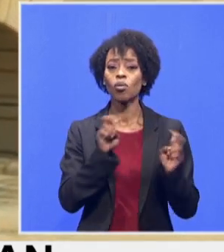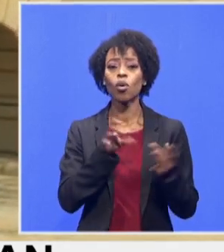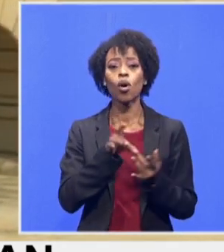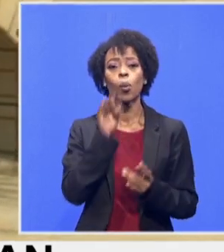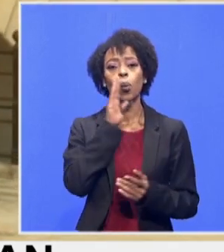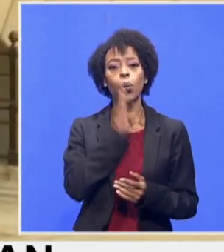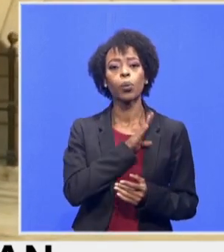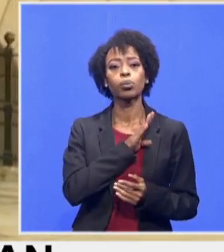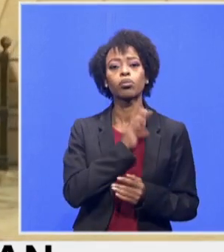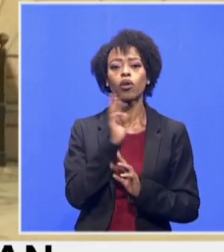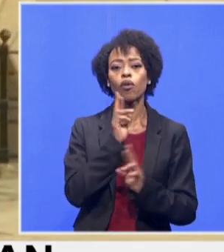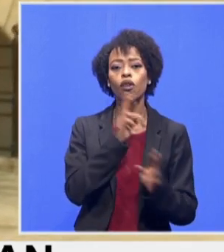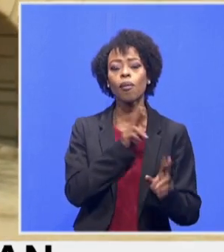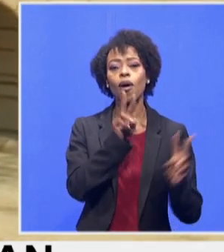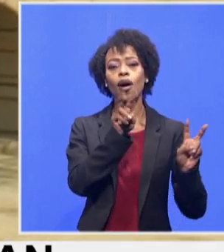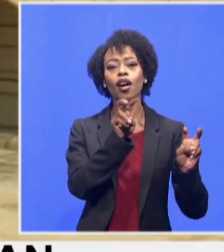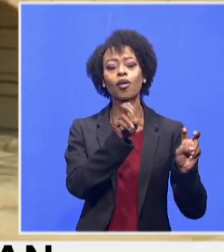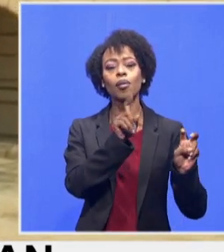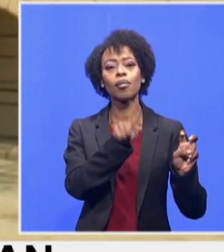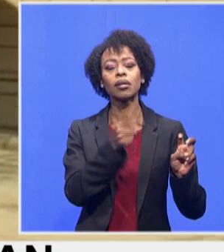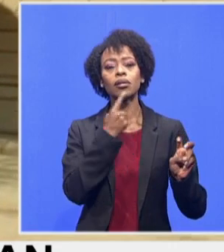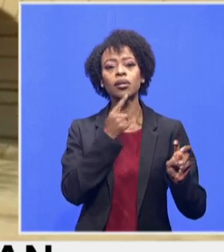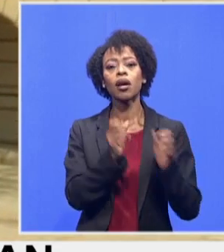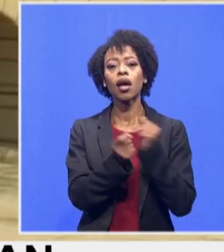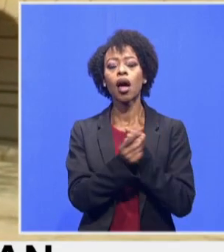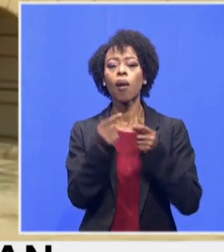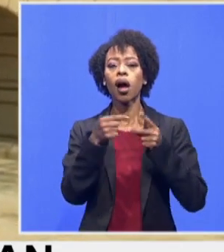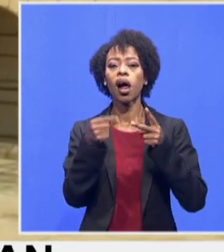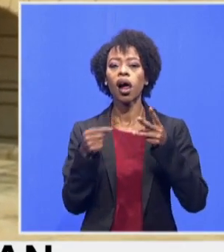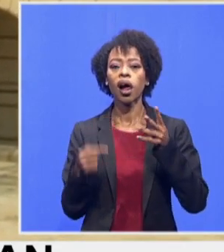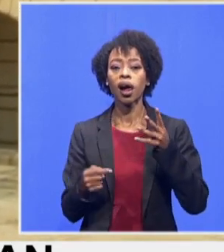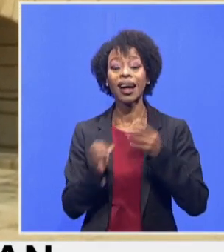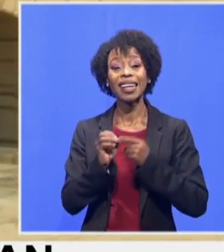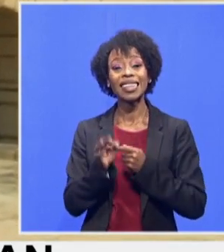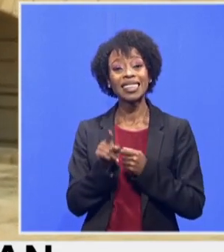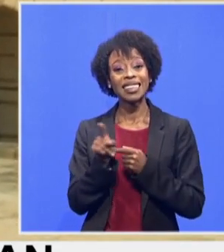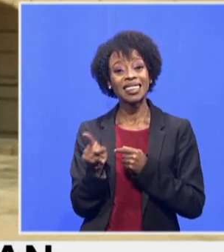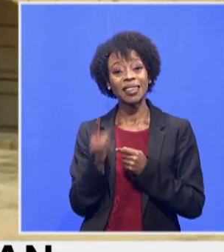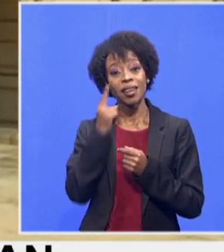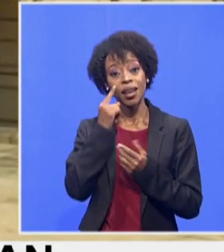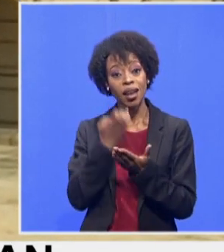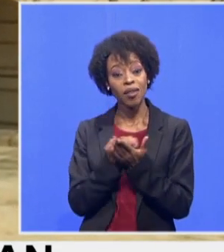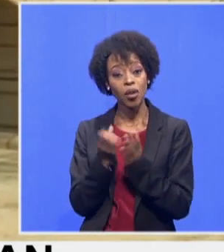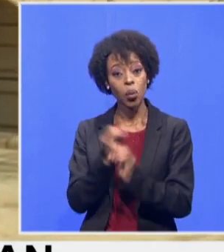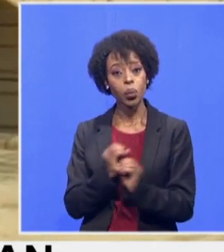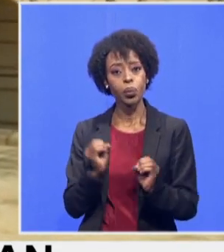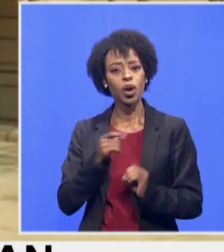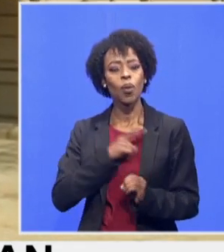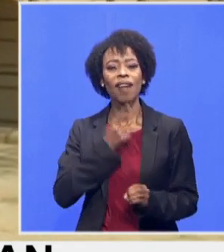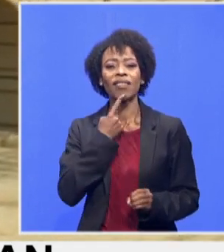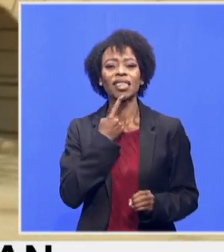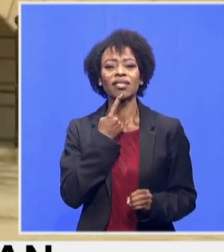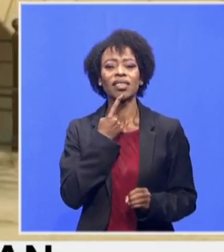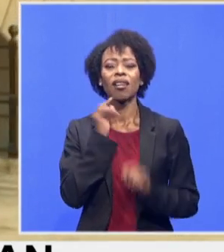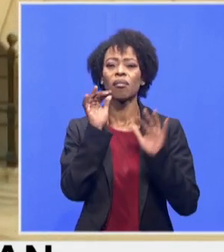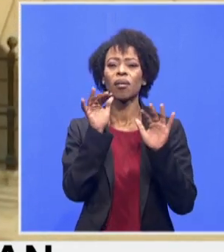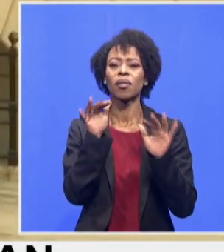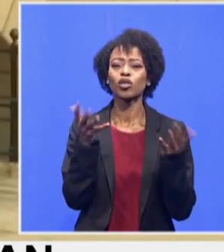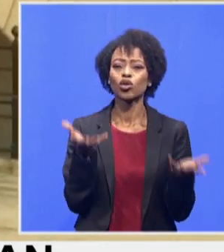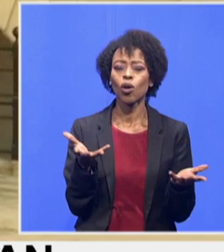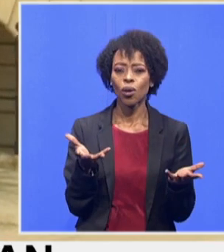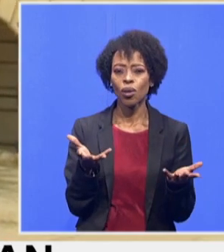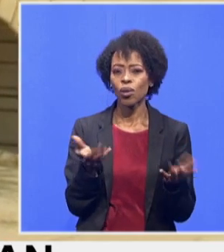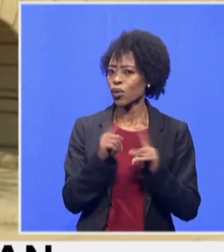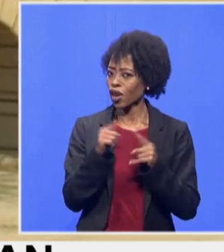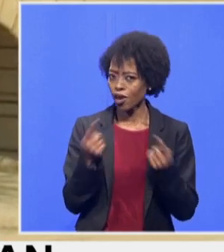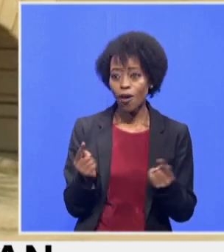go and report the matter and say, this is what happened. Because if there's no evidence, then why did he talk about it publicly? You don't